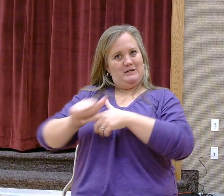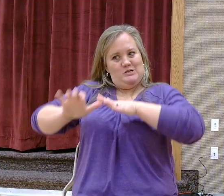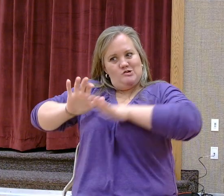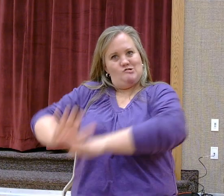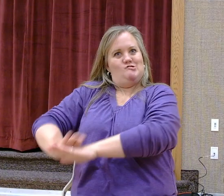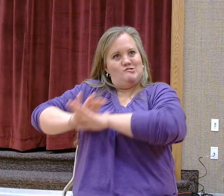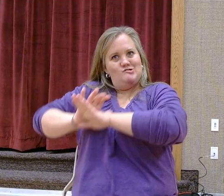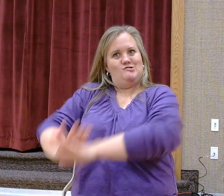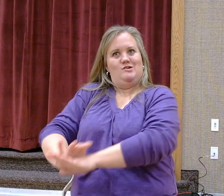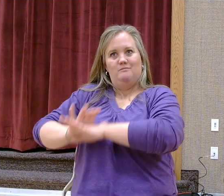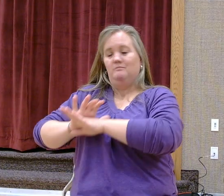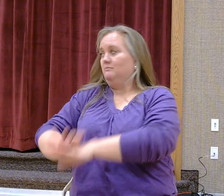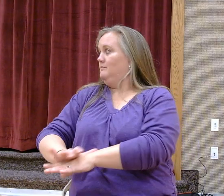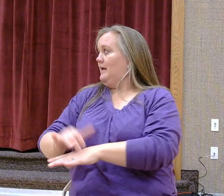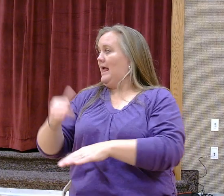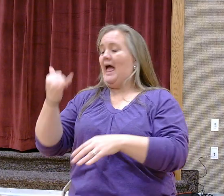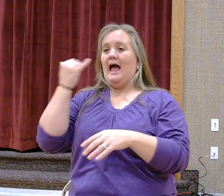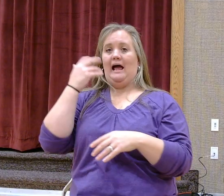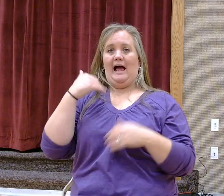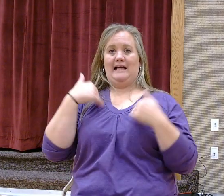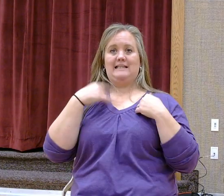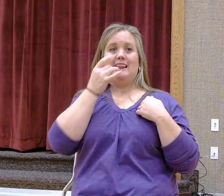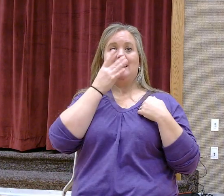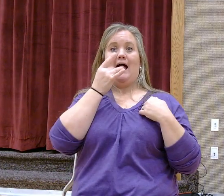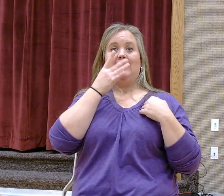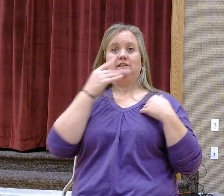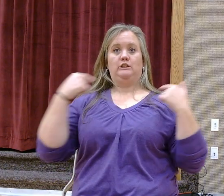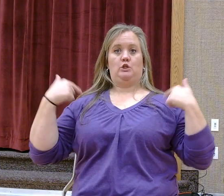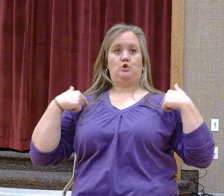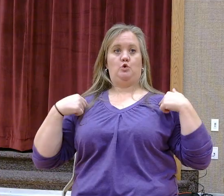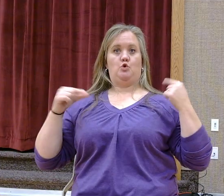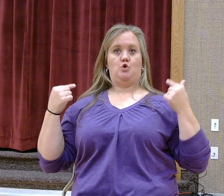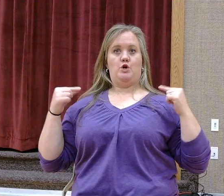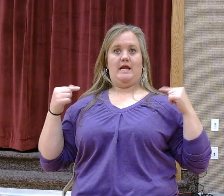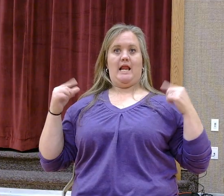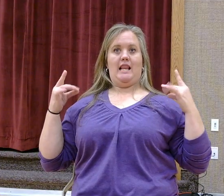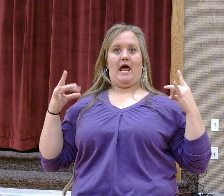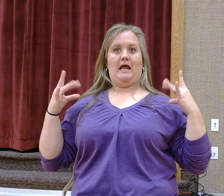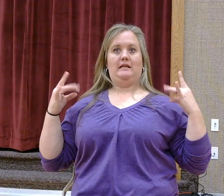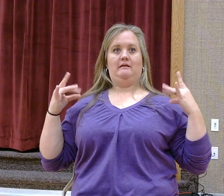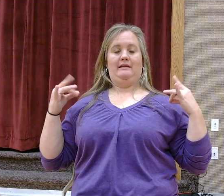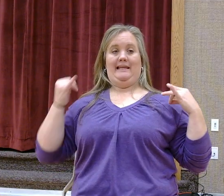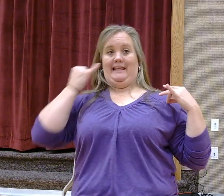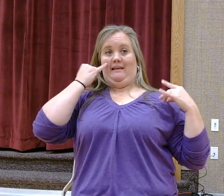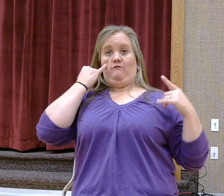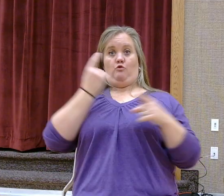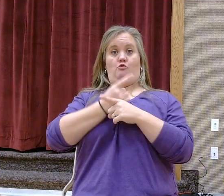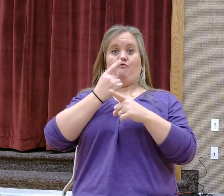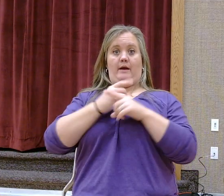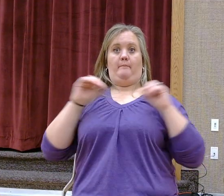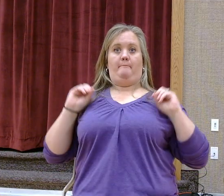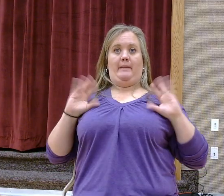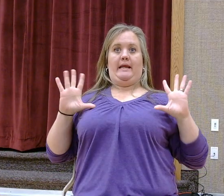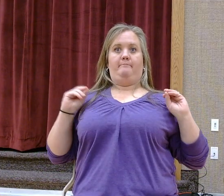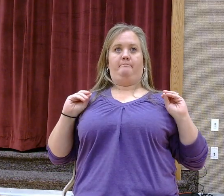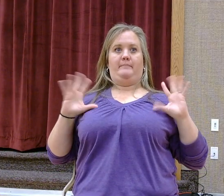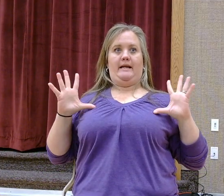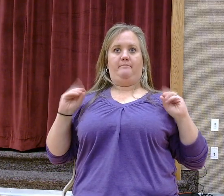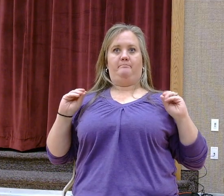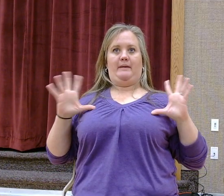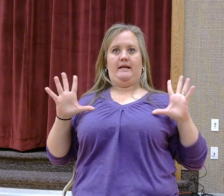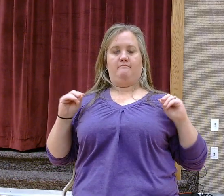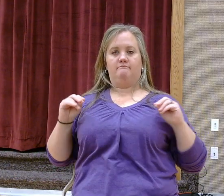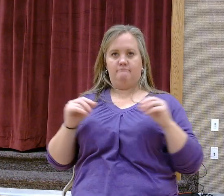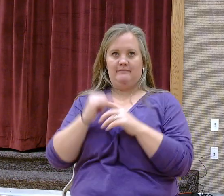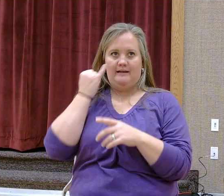shoulder, so if you're doing correct CPR, there's 2 green lights in the shoulder that'll show if you're doing correct CPR or not. So you guys can come and practice with that. I